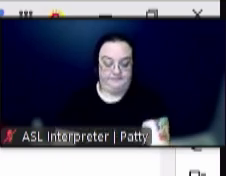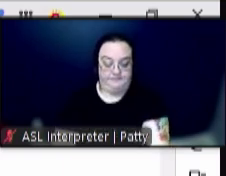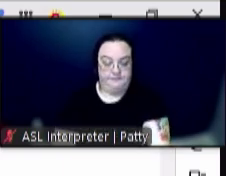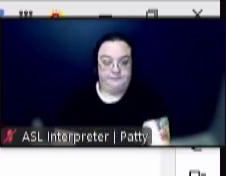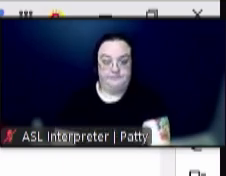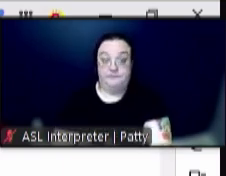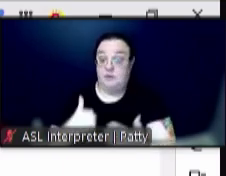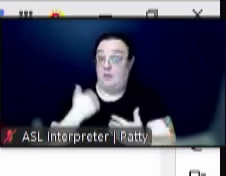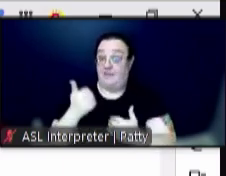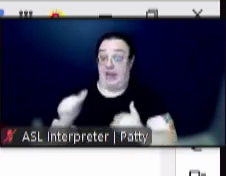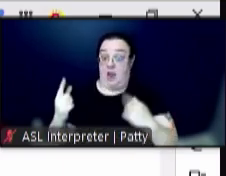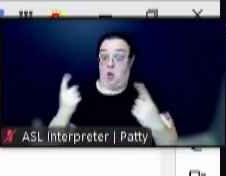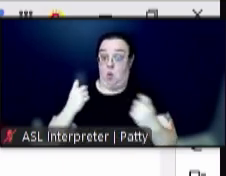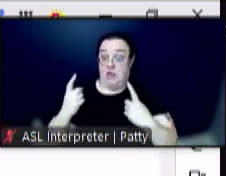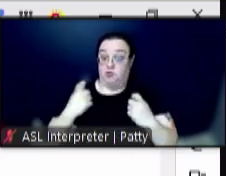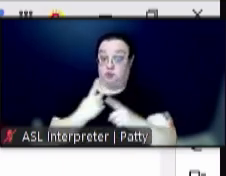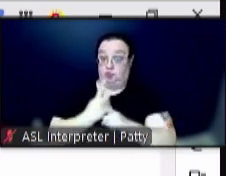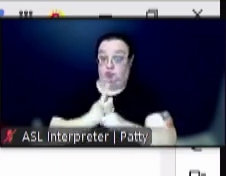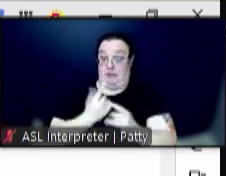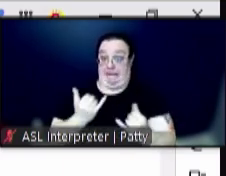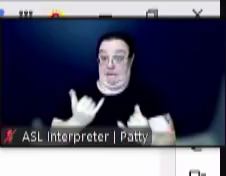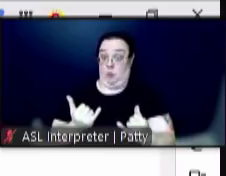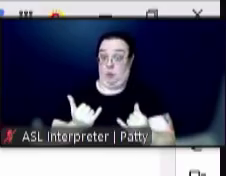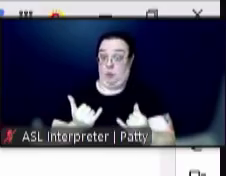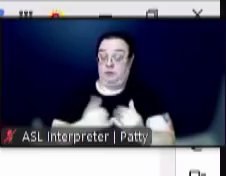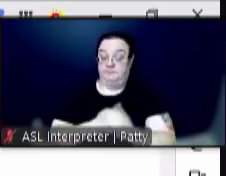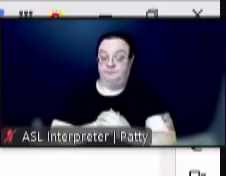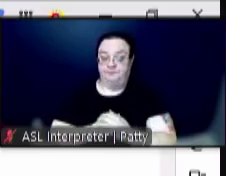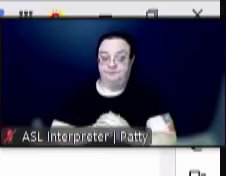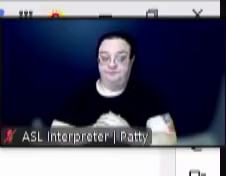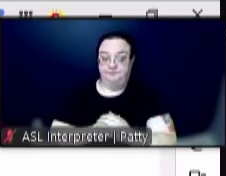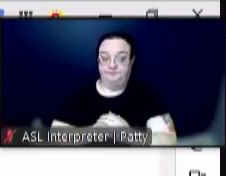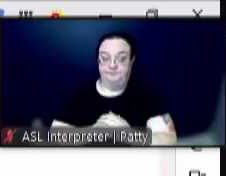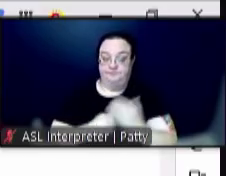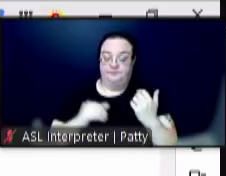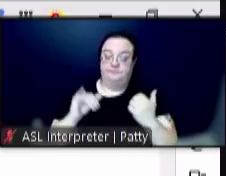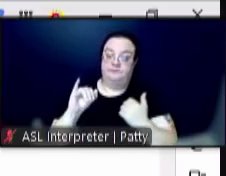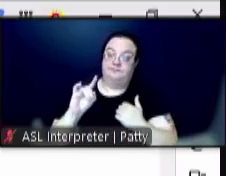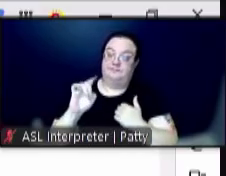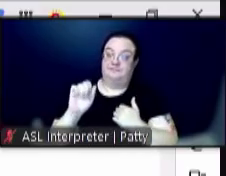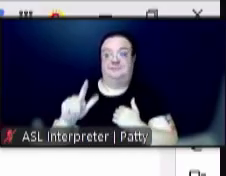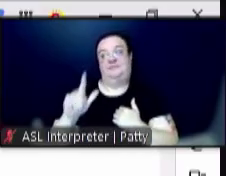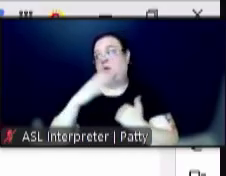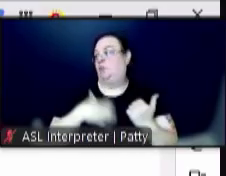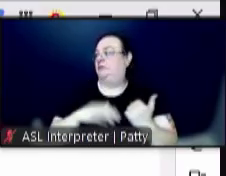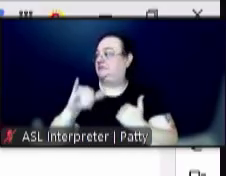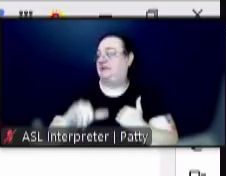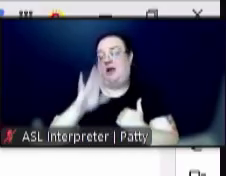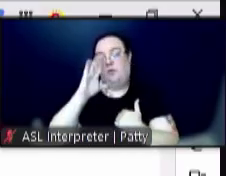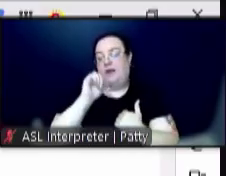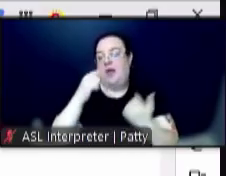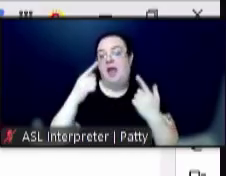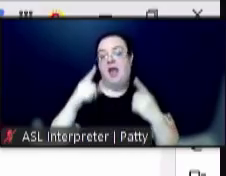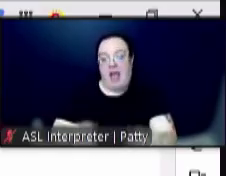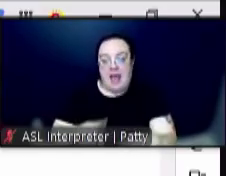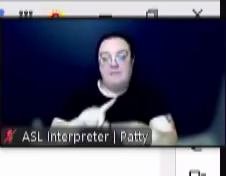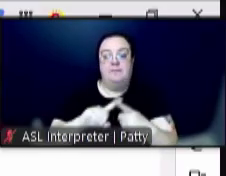Are there any questions right now? Ideally, I wish that would not happen, but I don't understand why you're doing